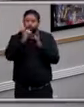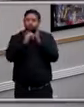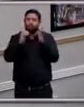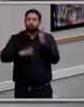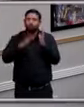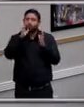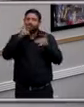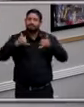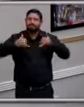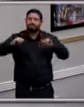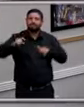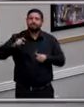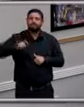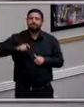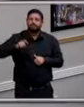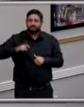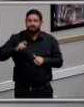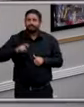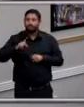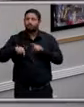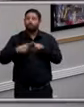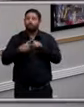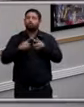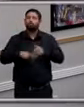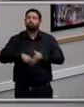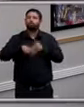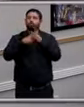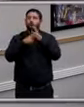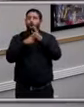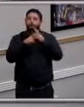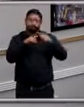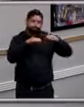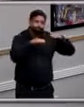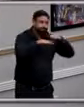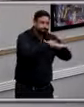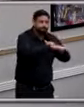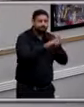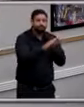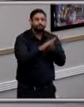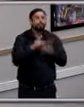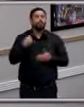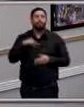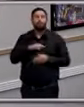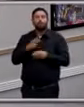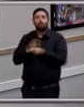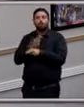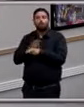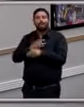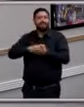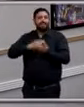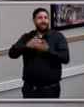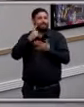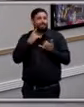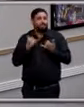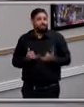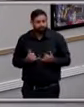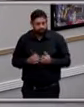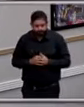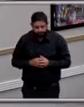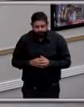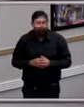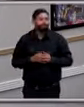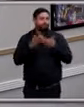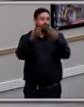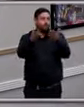them when starting face-to-face. We've been using our laptops in the meantime. As you've